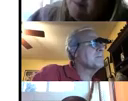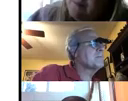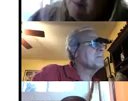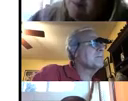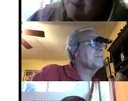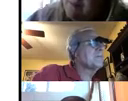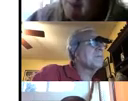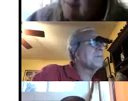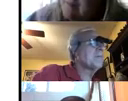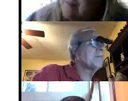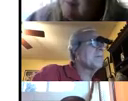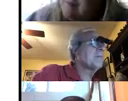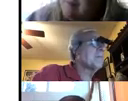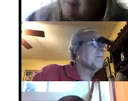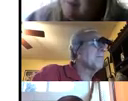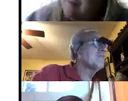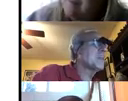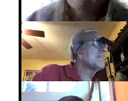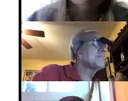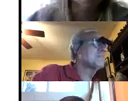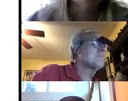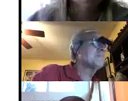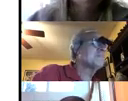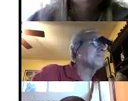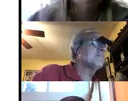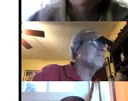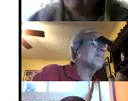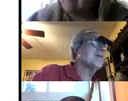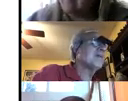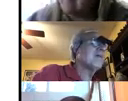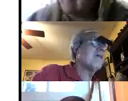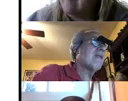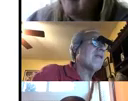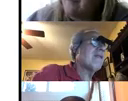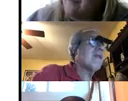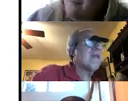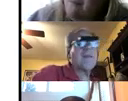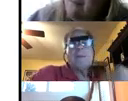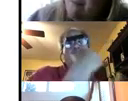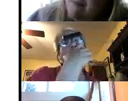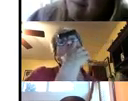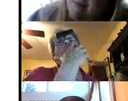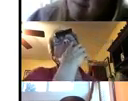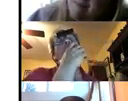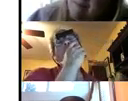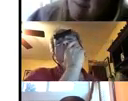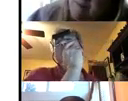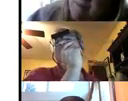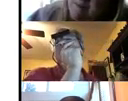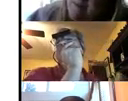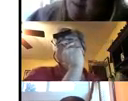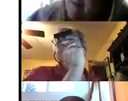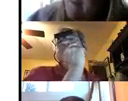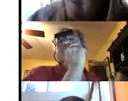many denominations were not split on just because of different